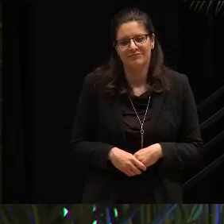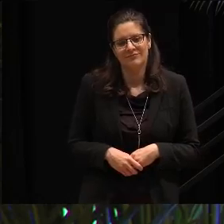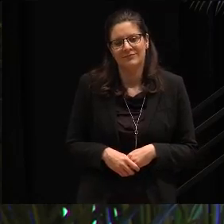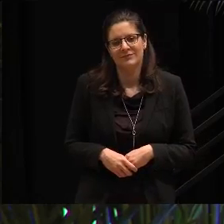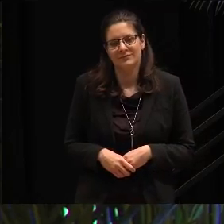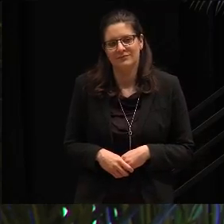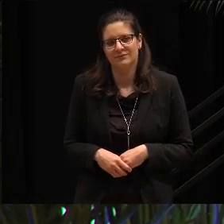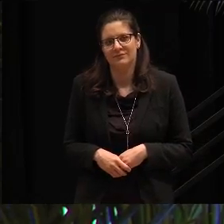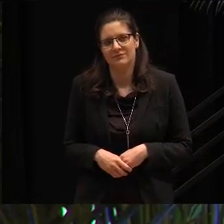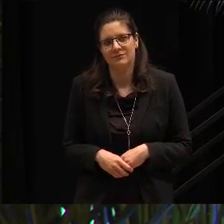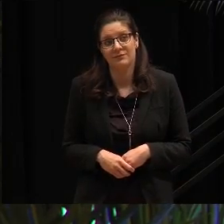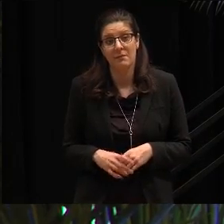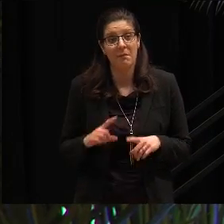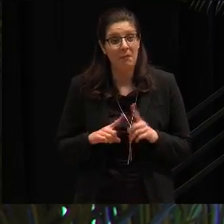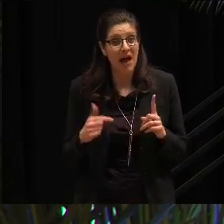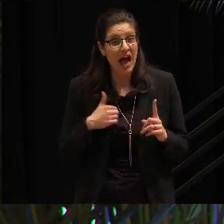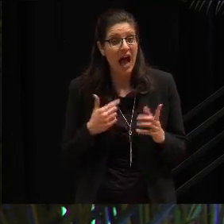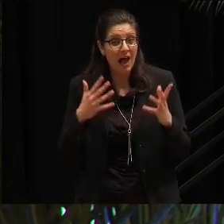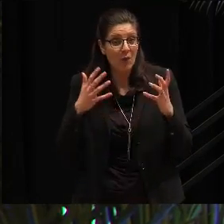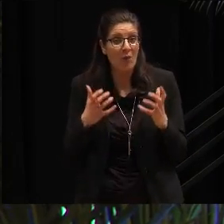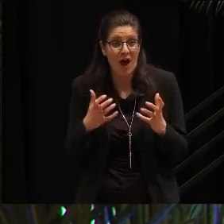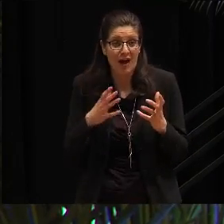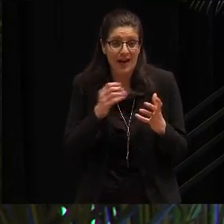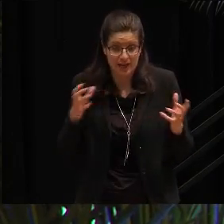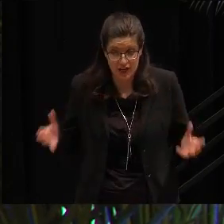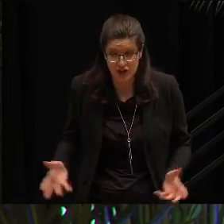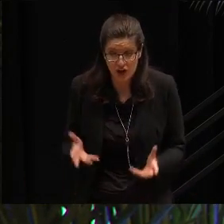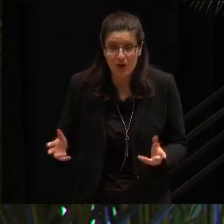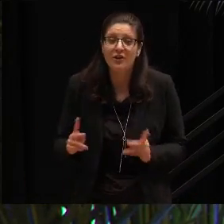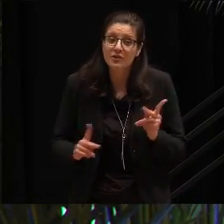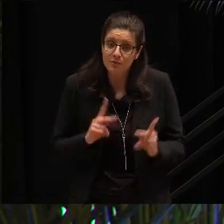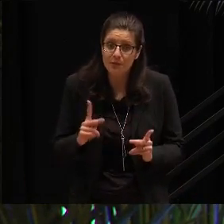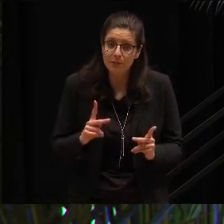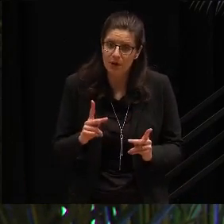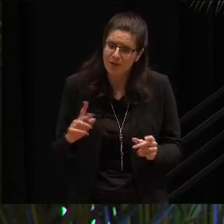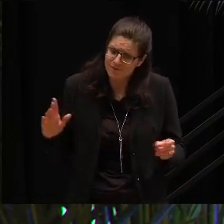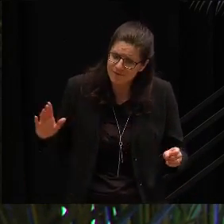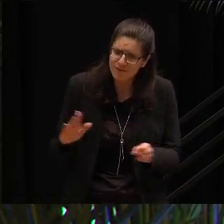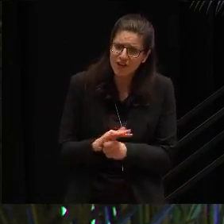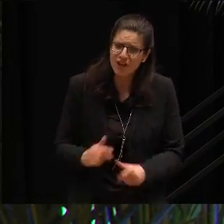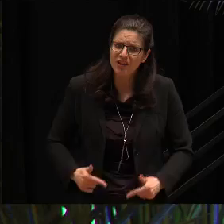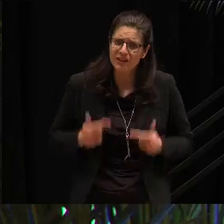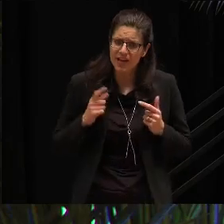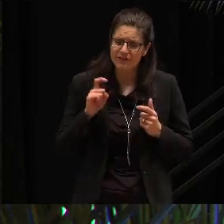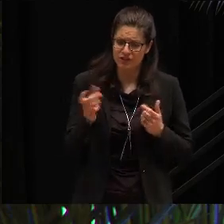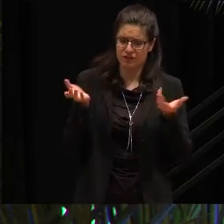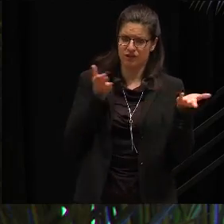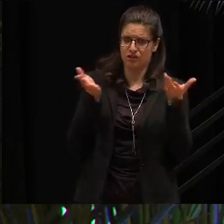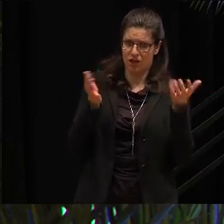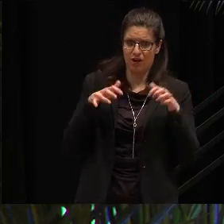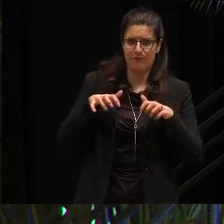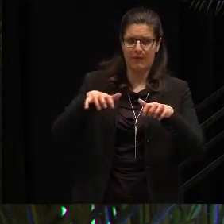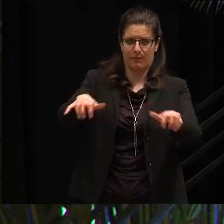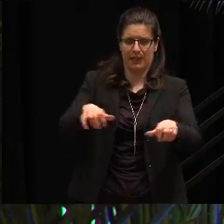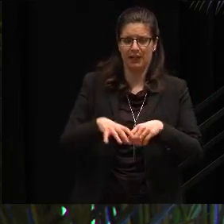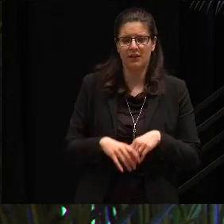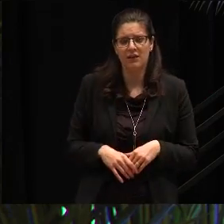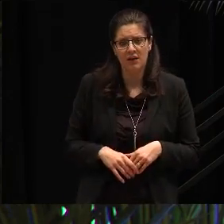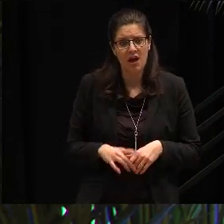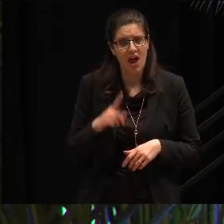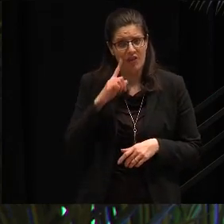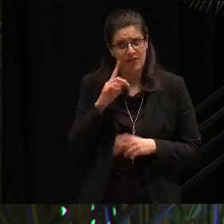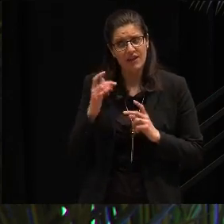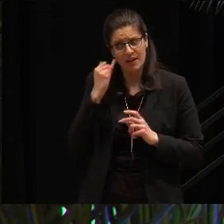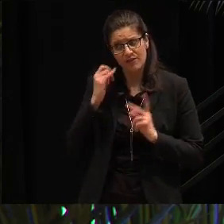I in fact want and encourage people to give their lives to public service. I think that there's a lot right with people